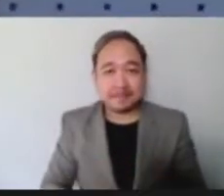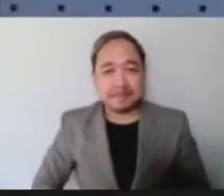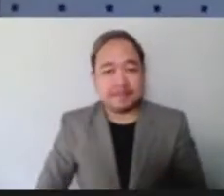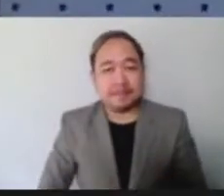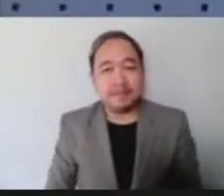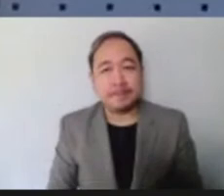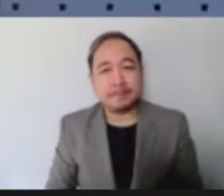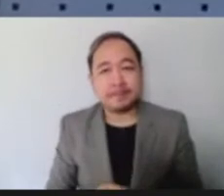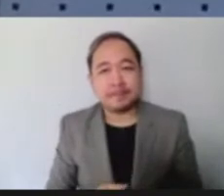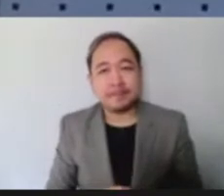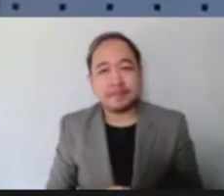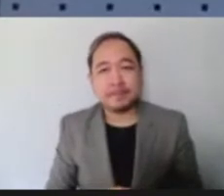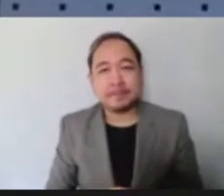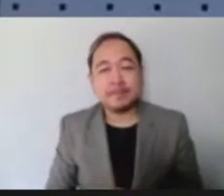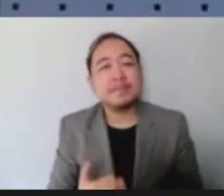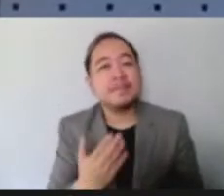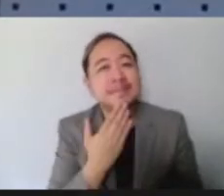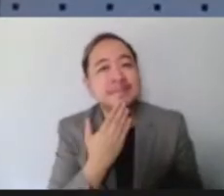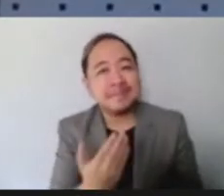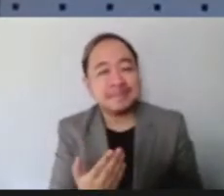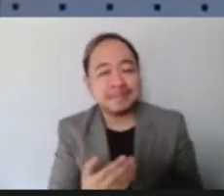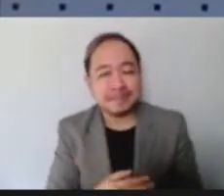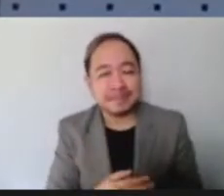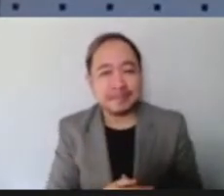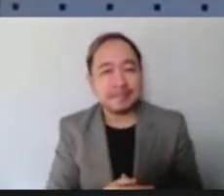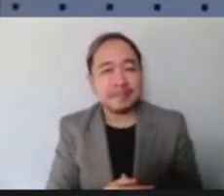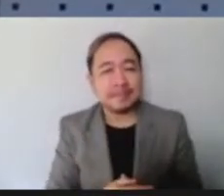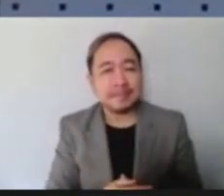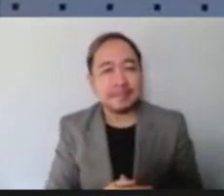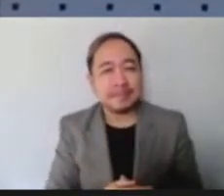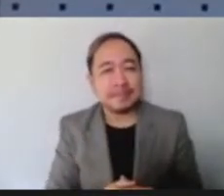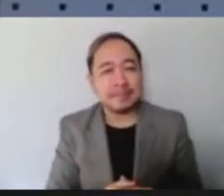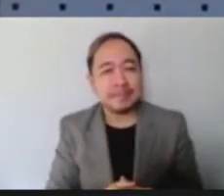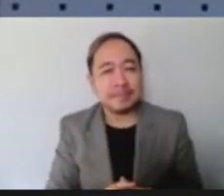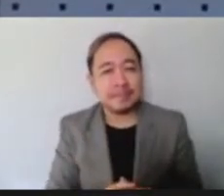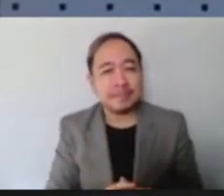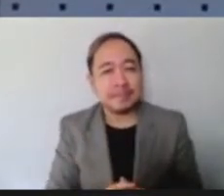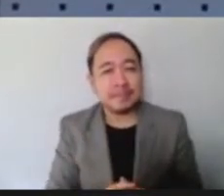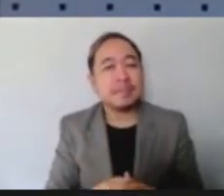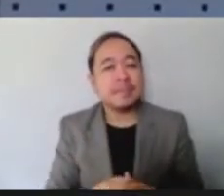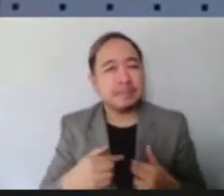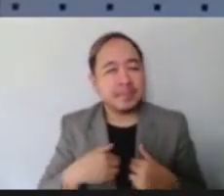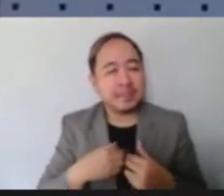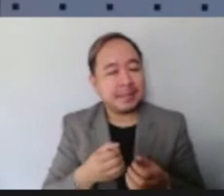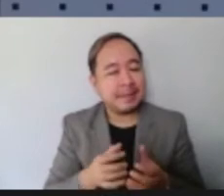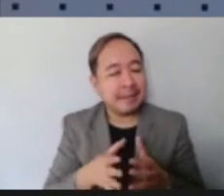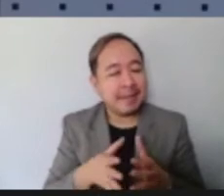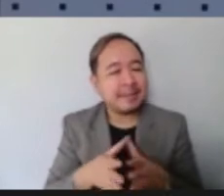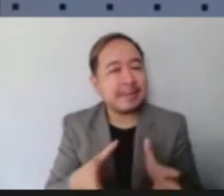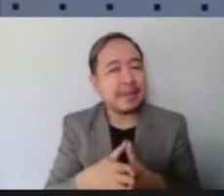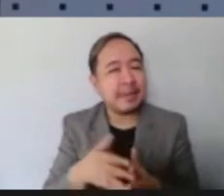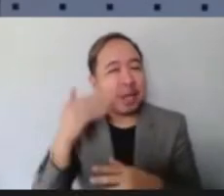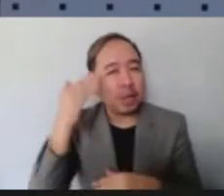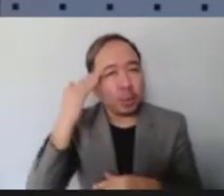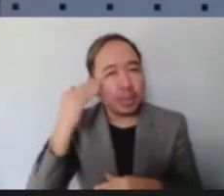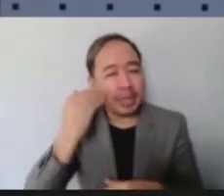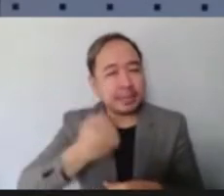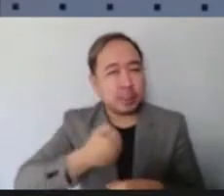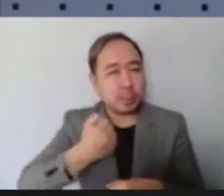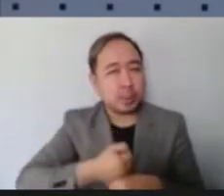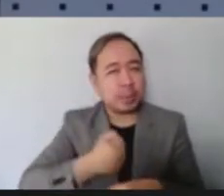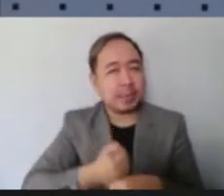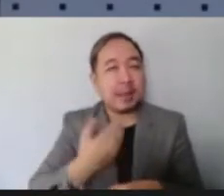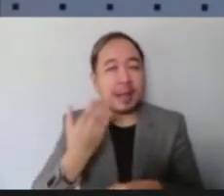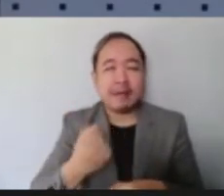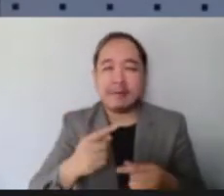thank you Mr chair I would like to take this opportunity to share careers ongoing efforts as Korea has such a